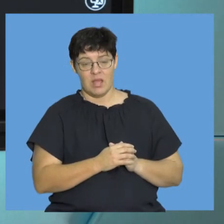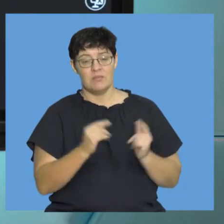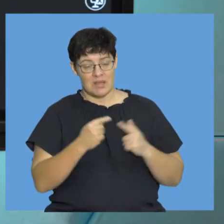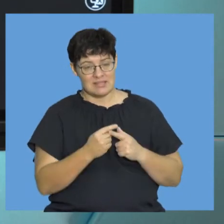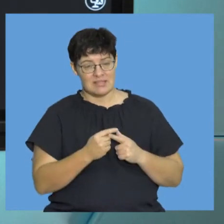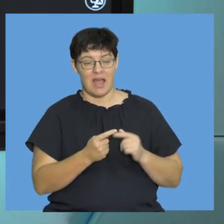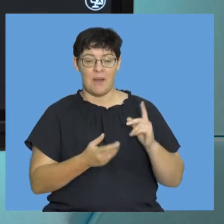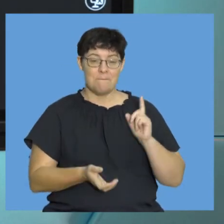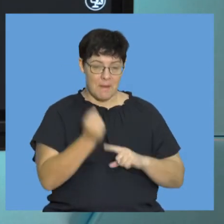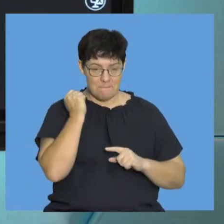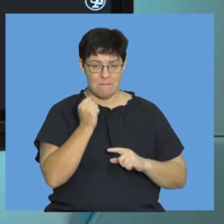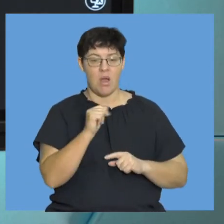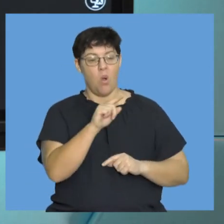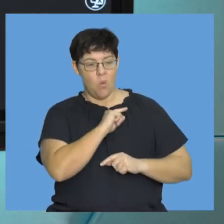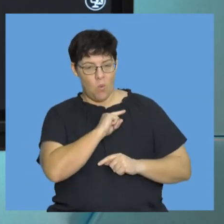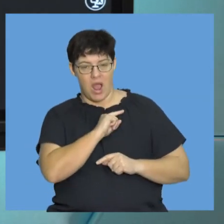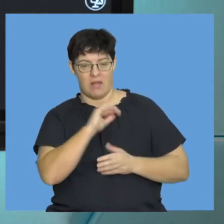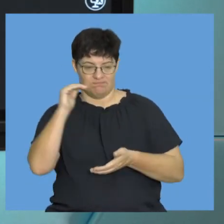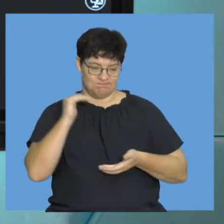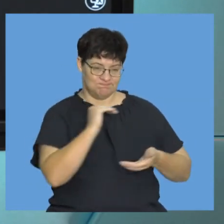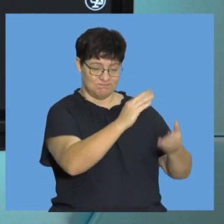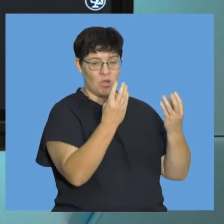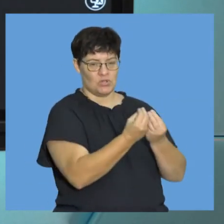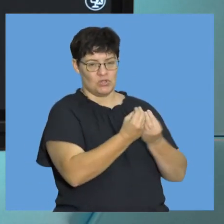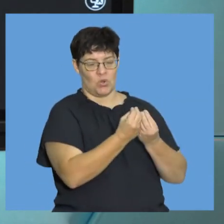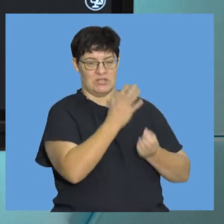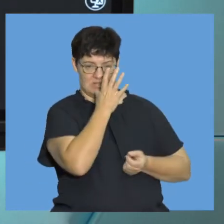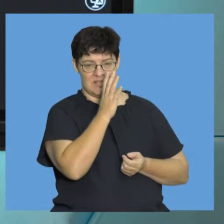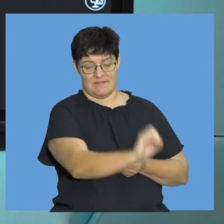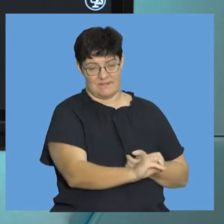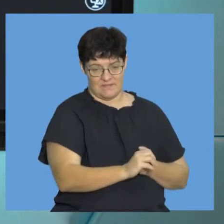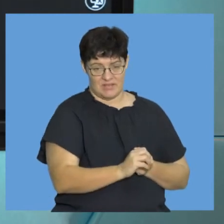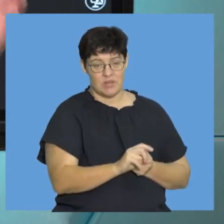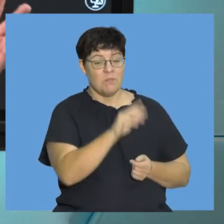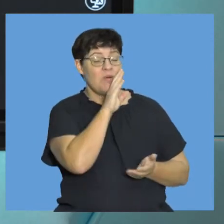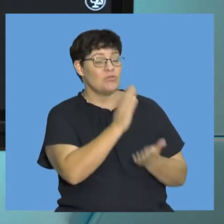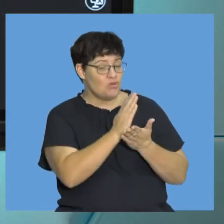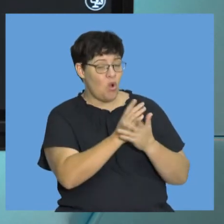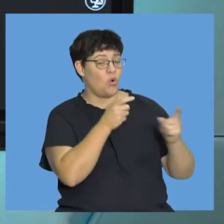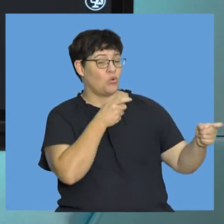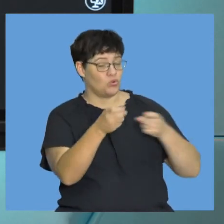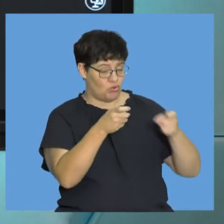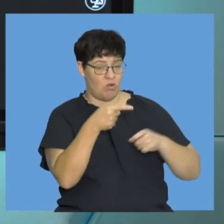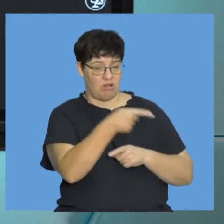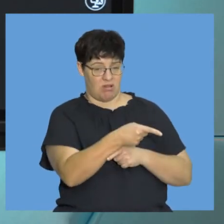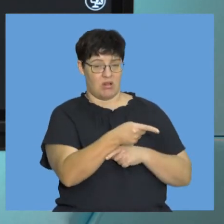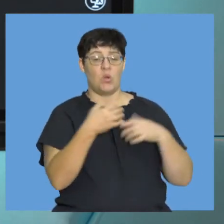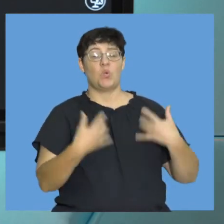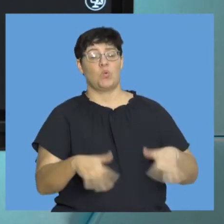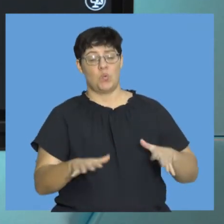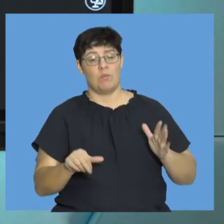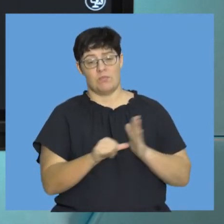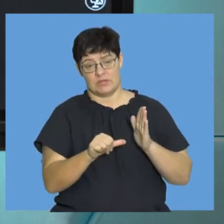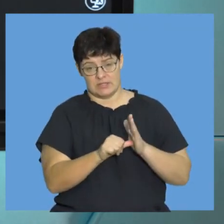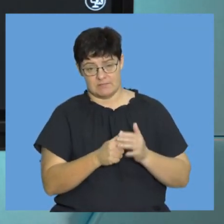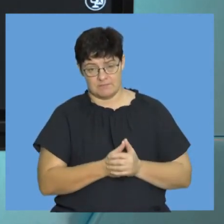the optimal level of stock holding to ensure that you have a good control over the stock in our